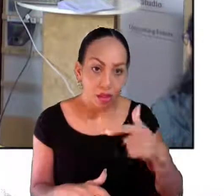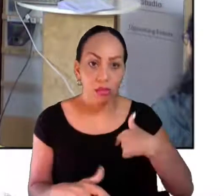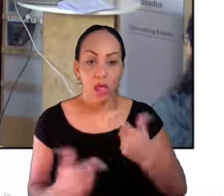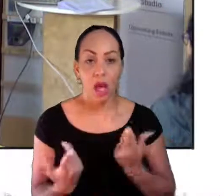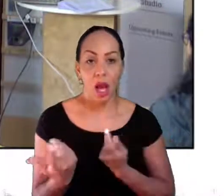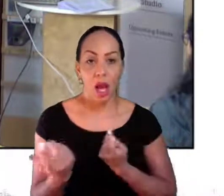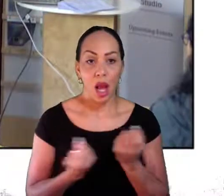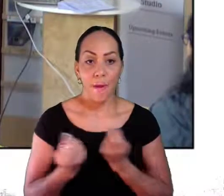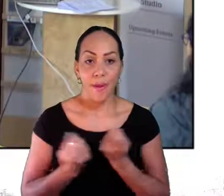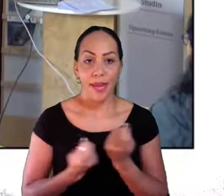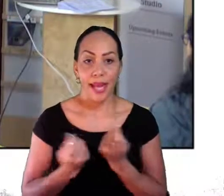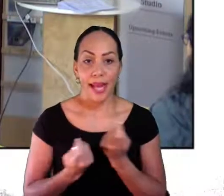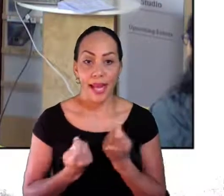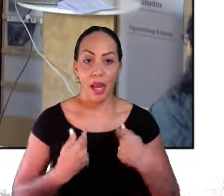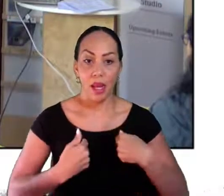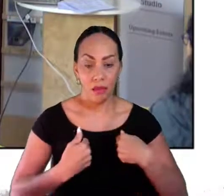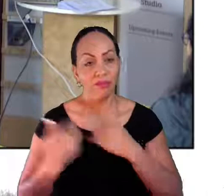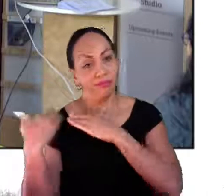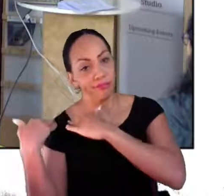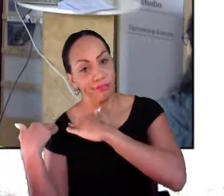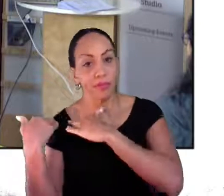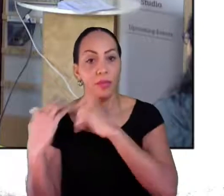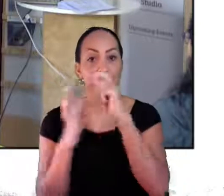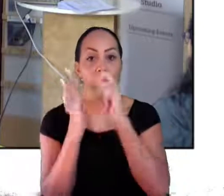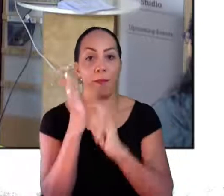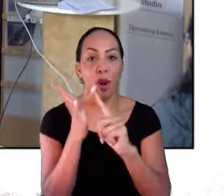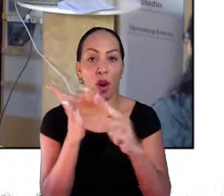this project, but I also run another one called Upstarter.